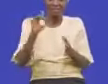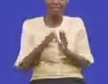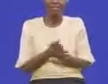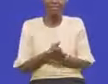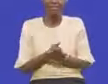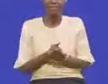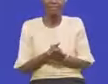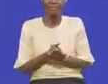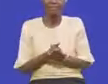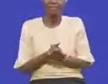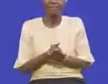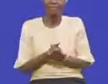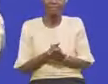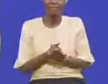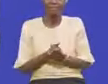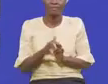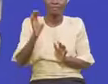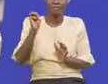Pukunyelea.